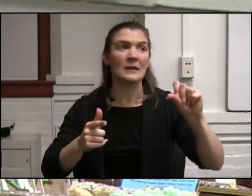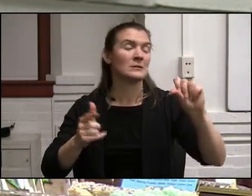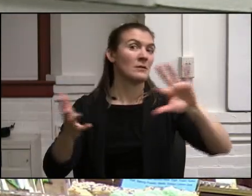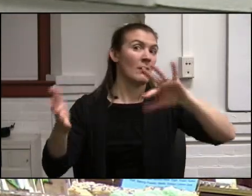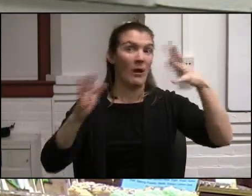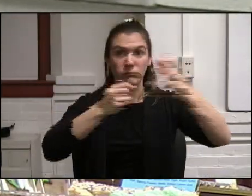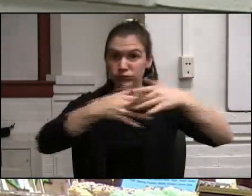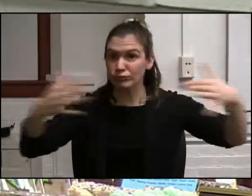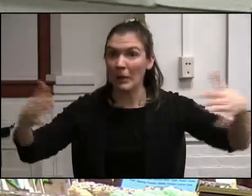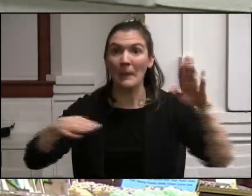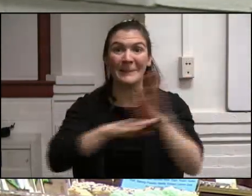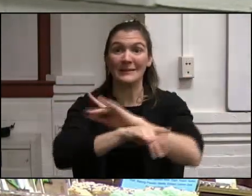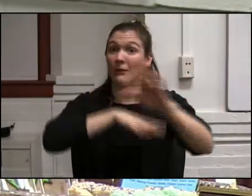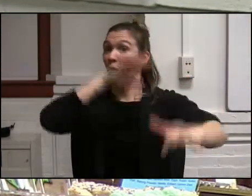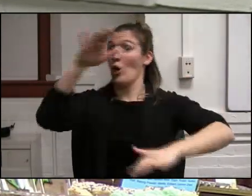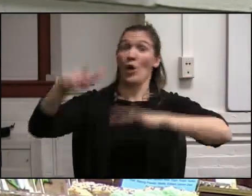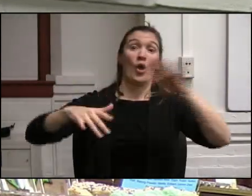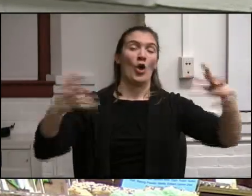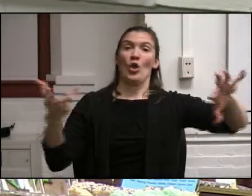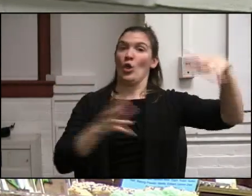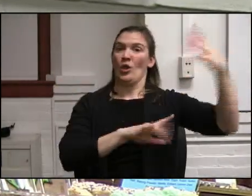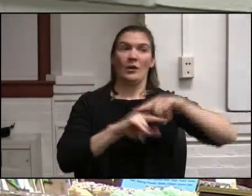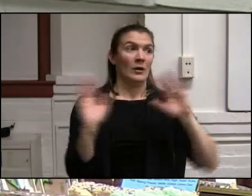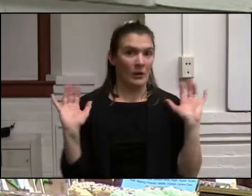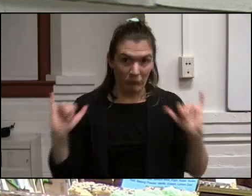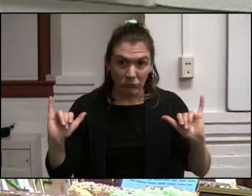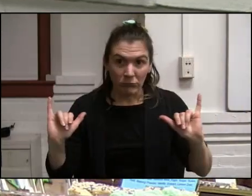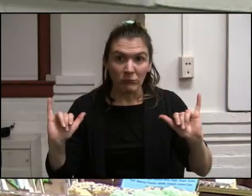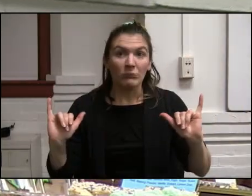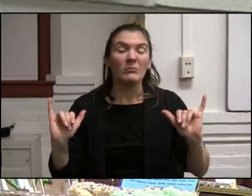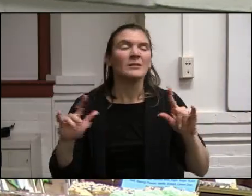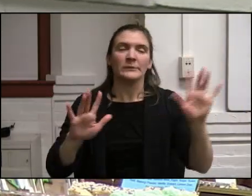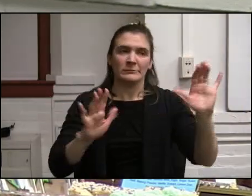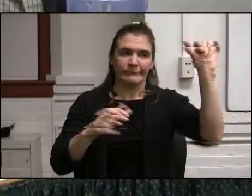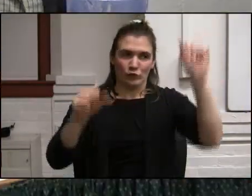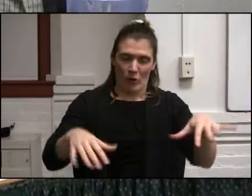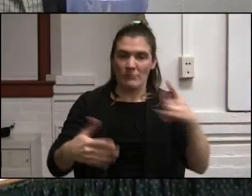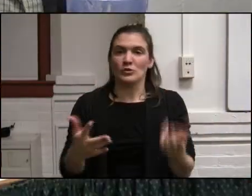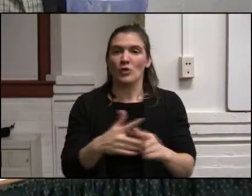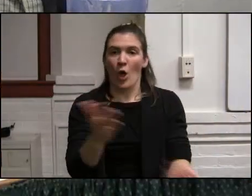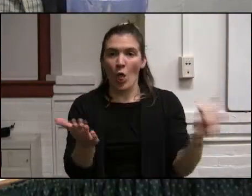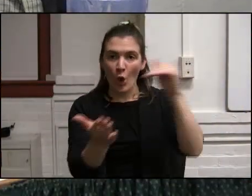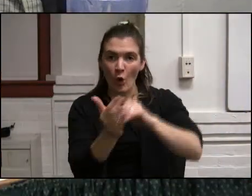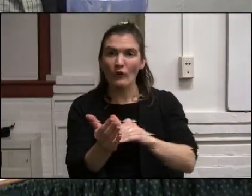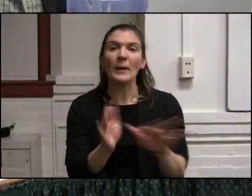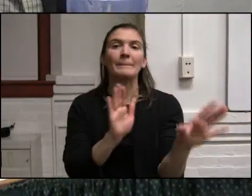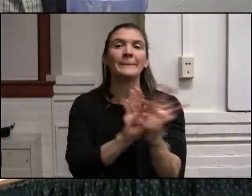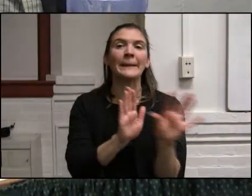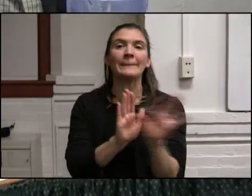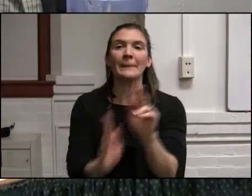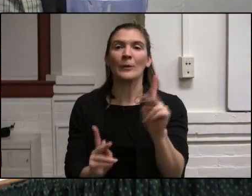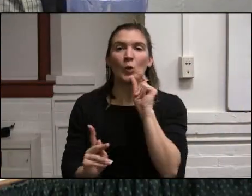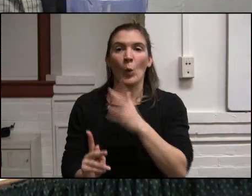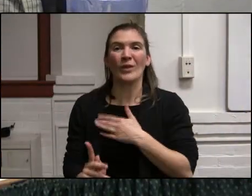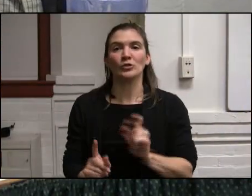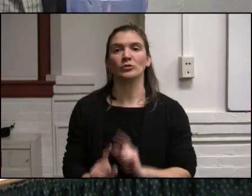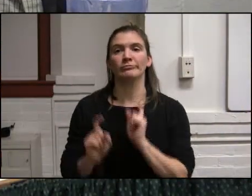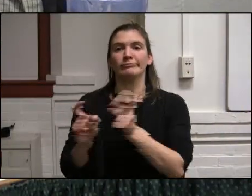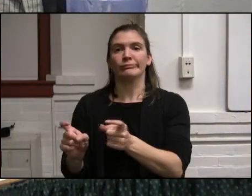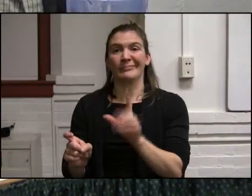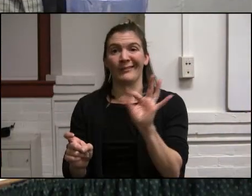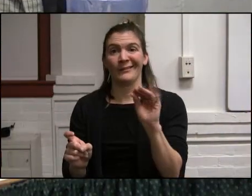out of business, and all the investors, that all went away. So they started over, and they found some individuals who would contribute, I think, up to